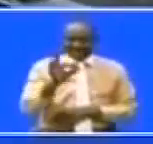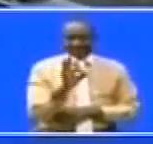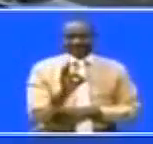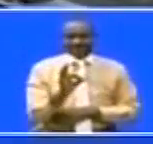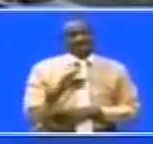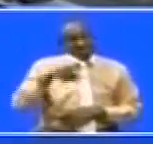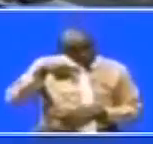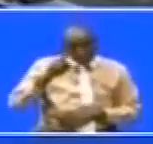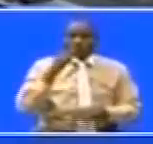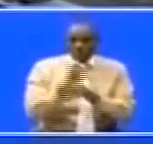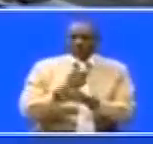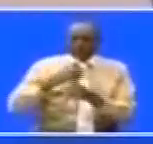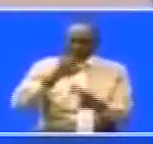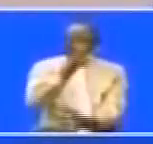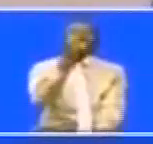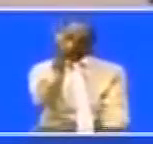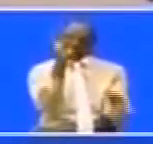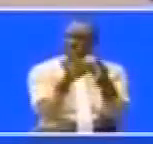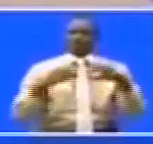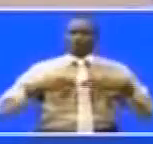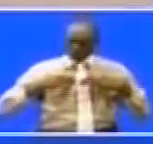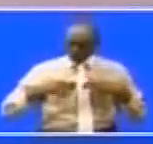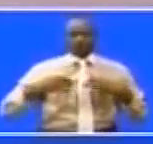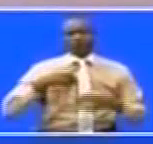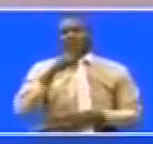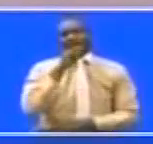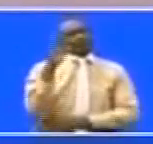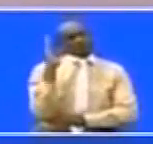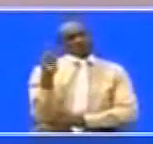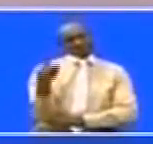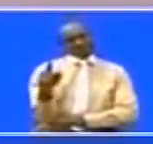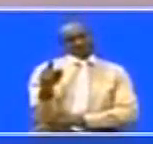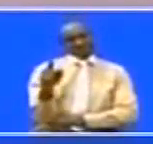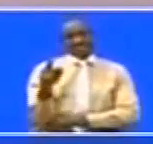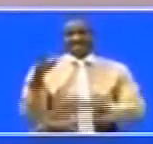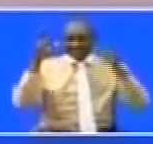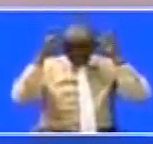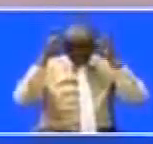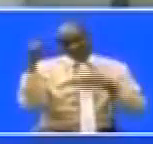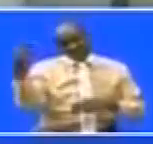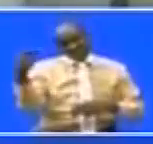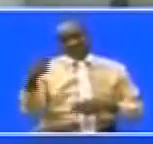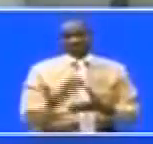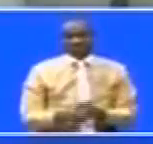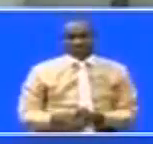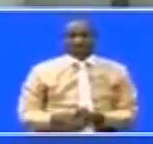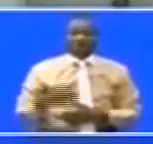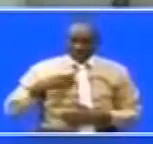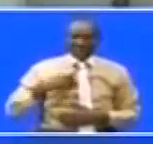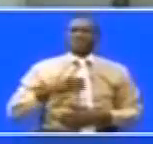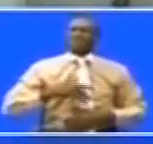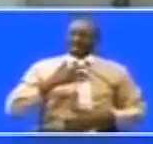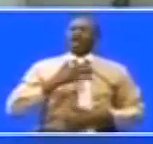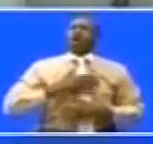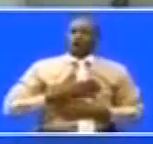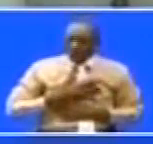In their quest to attain perfection for an attire meant for the man of God, the devil is in the details. We feel honor,